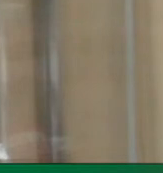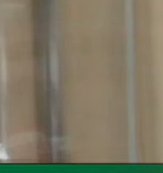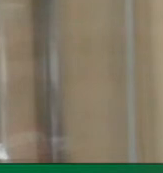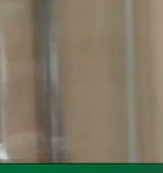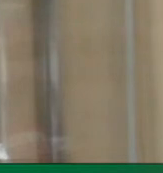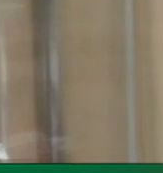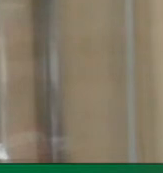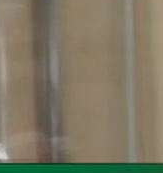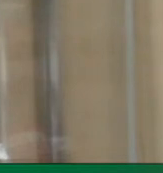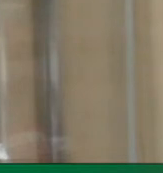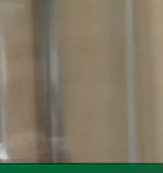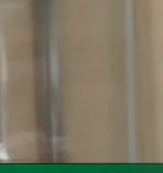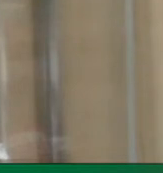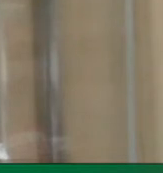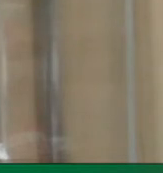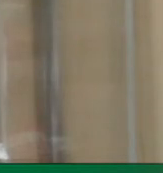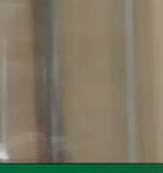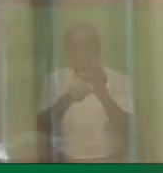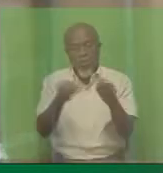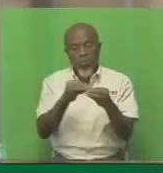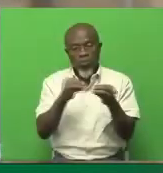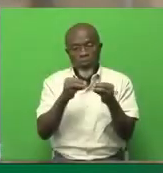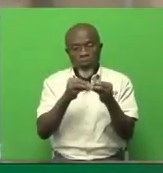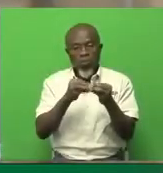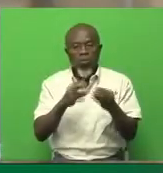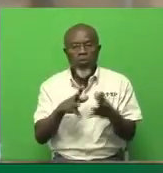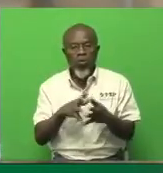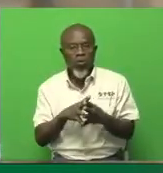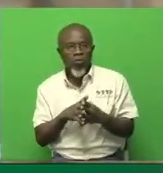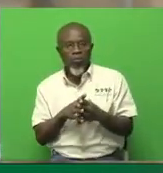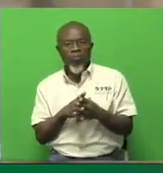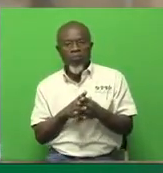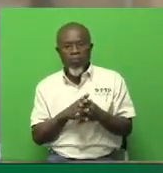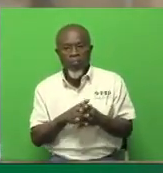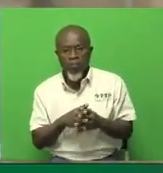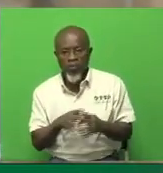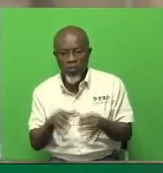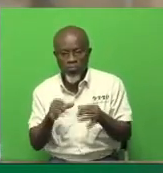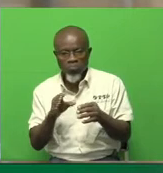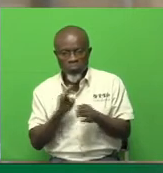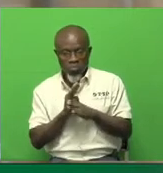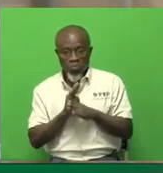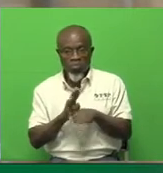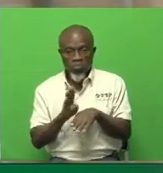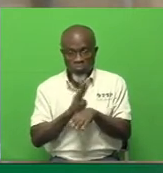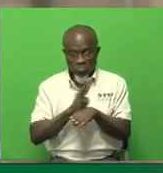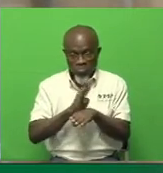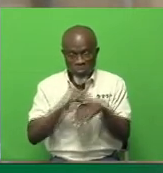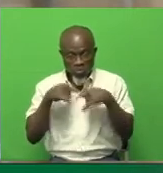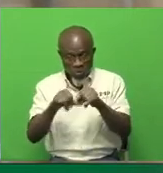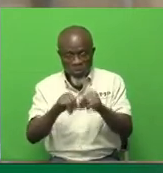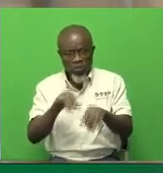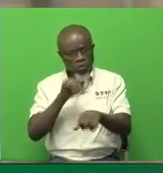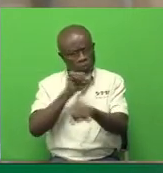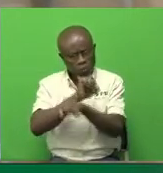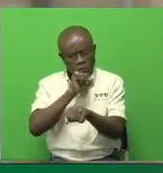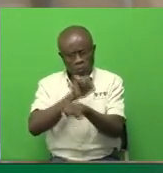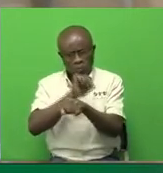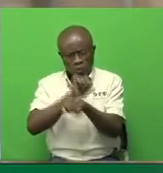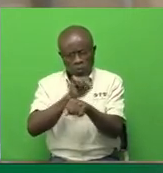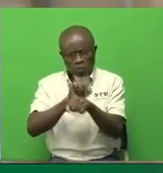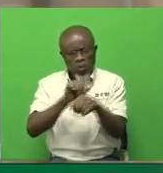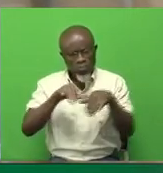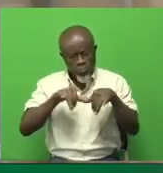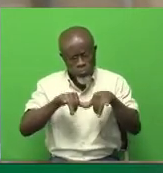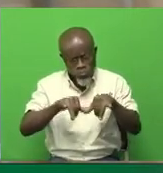Mega Hood sites across Trinidad and Tobago the company is continuing to do its work to expand its services all across around Tobago